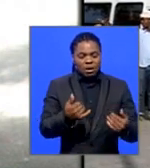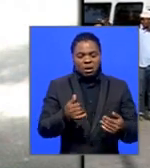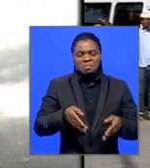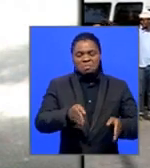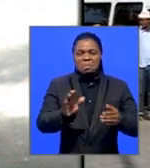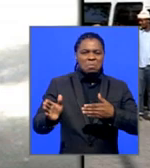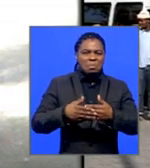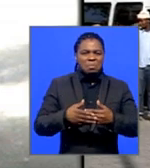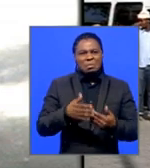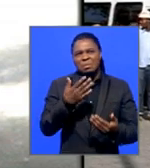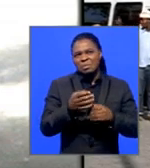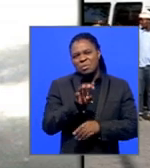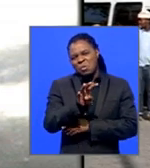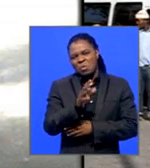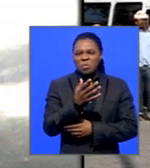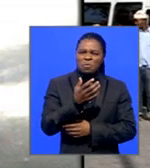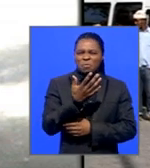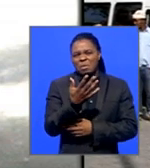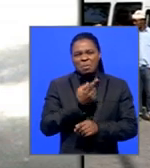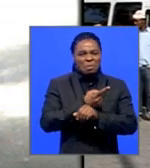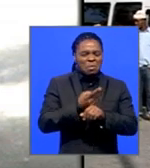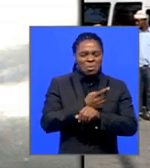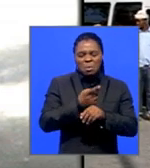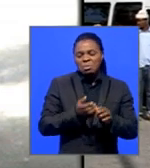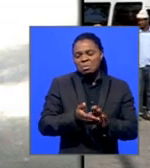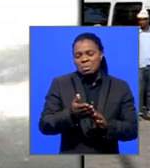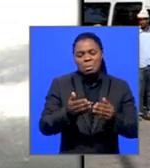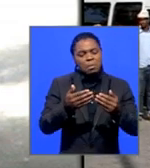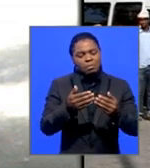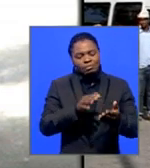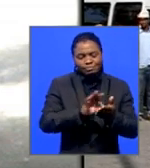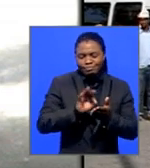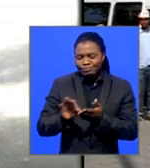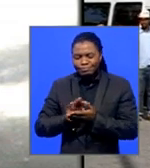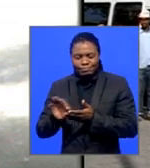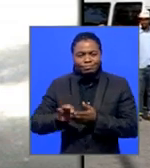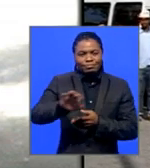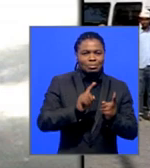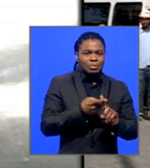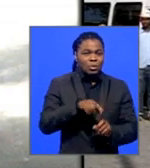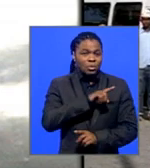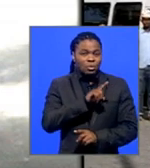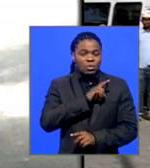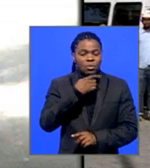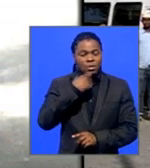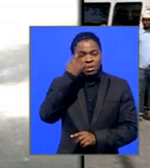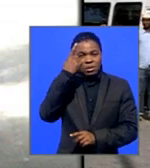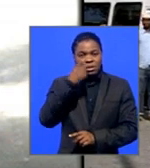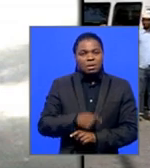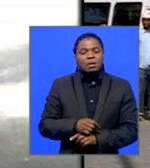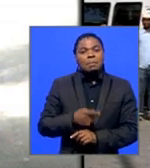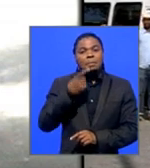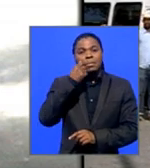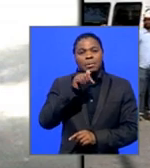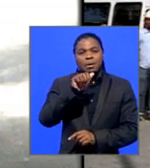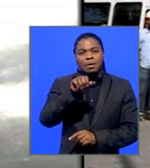closed, and it will take at least 4 or 5 hours to clear up the accident scene. As we understand from Mr. Kenny Africa, the